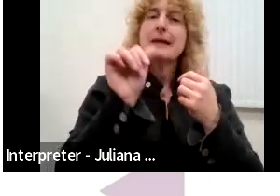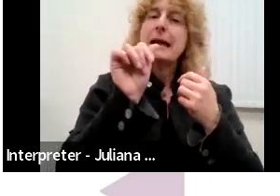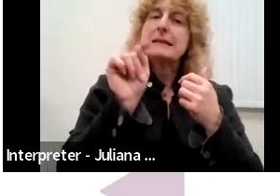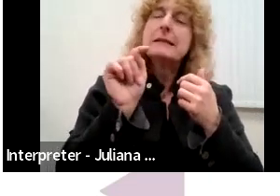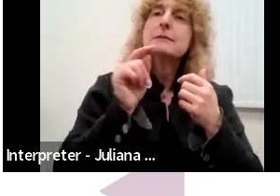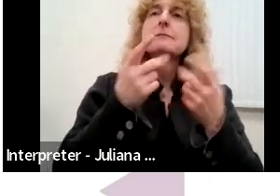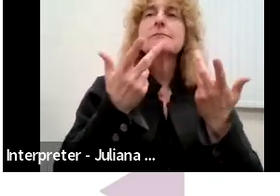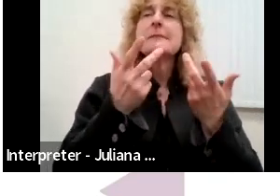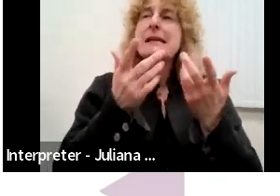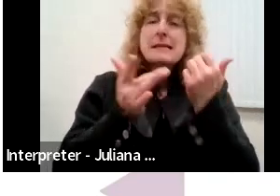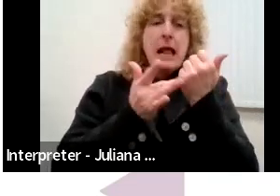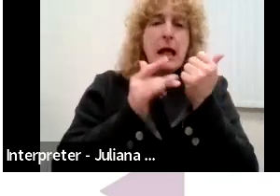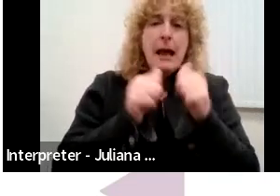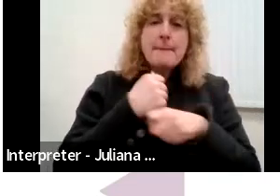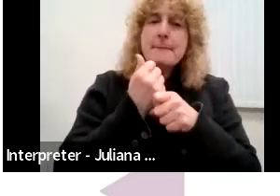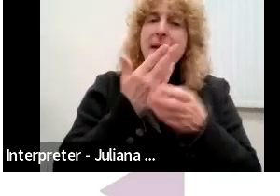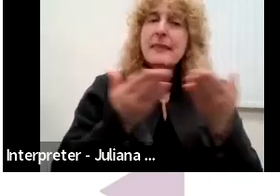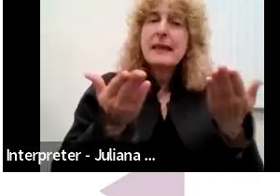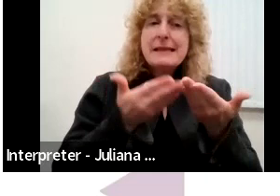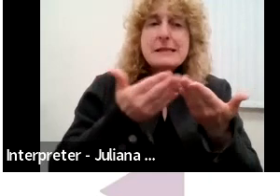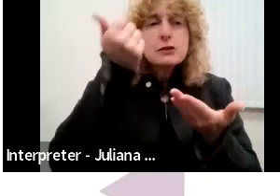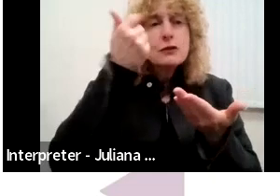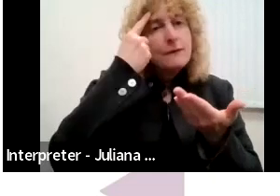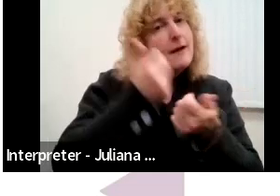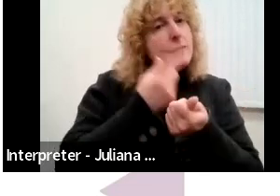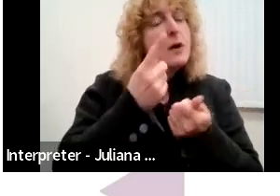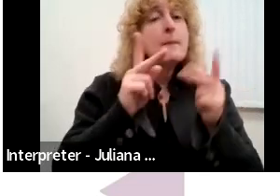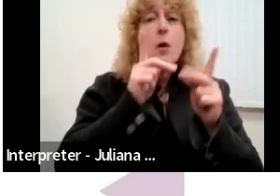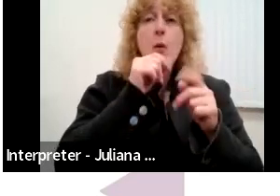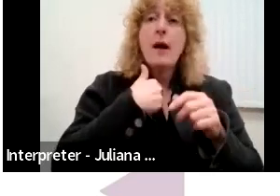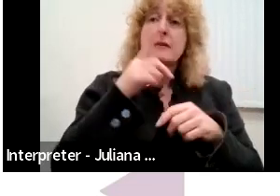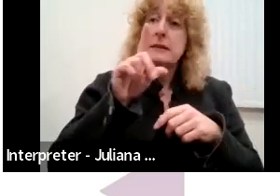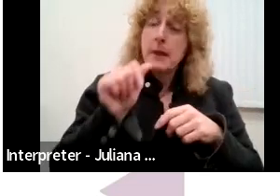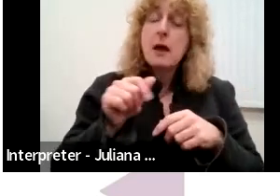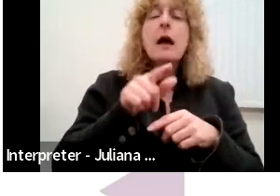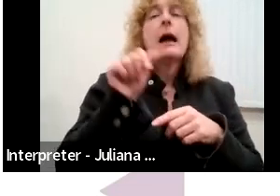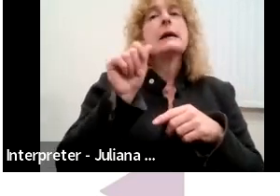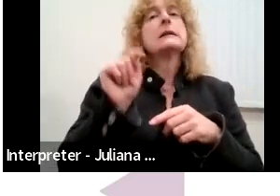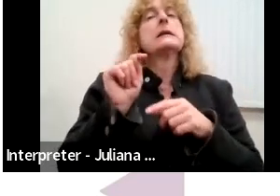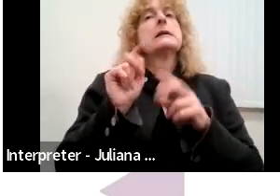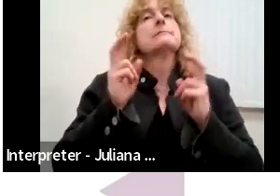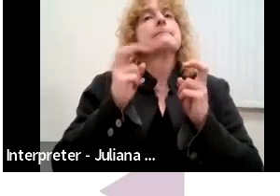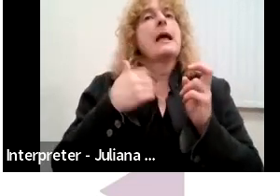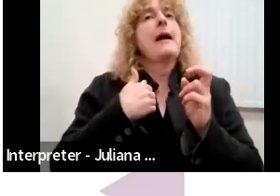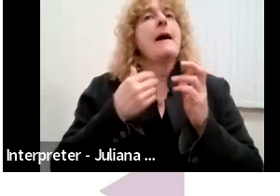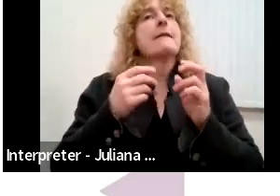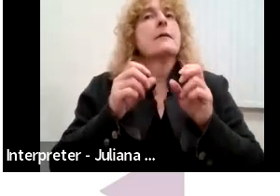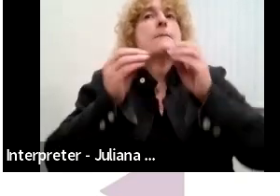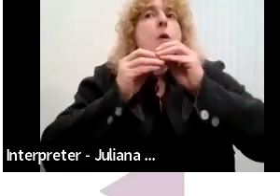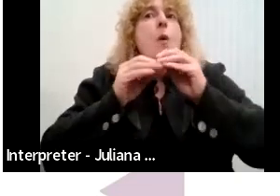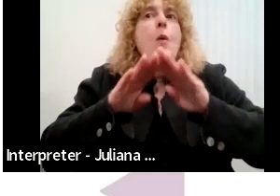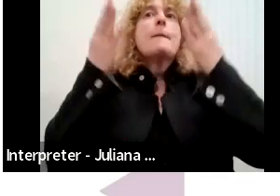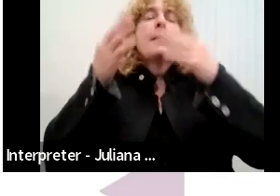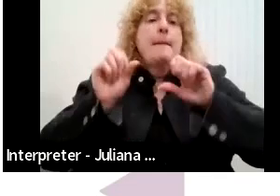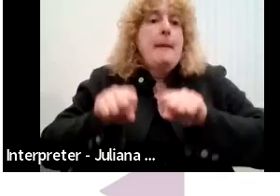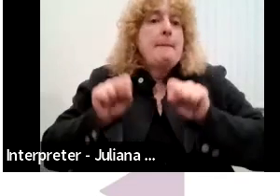for everyone, and for people with disabilities, AT opens up possibilities. On the slide are different images of